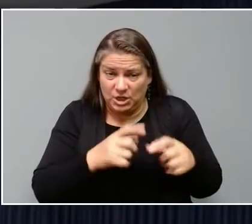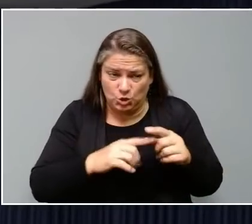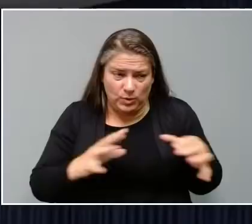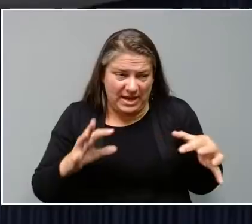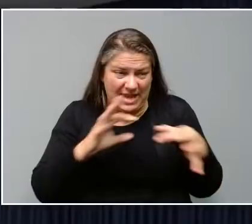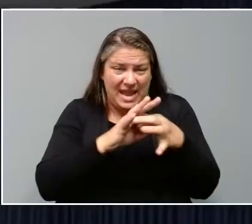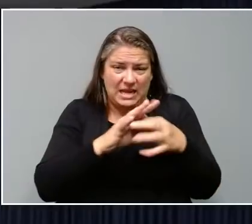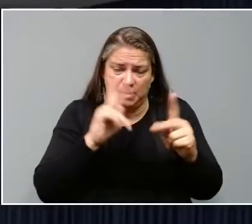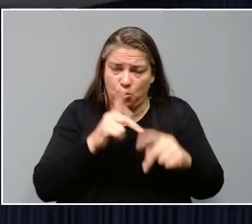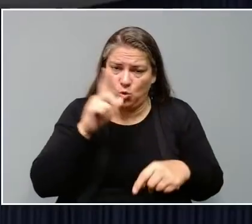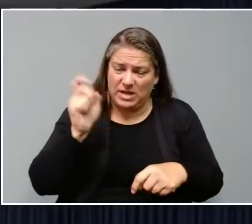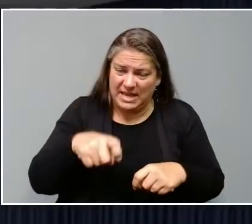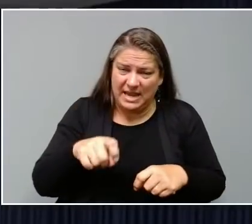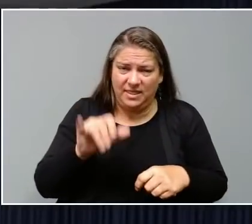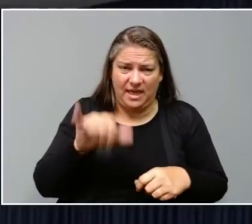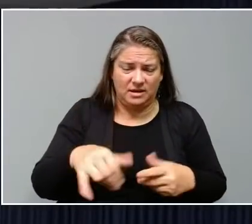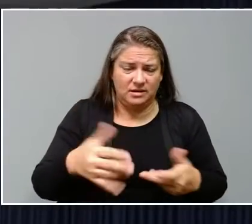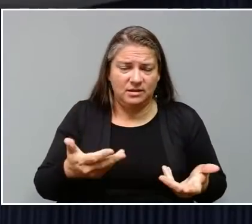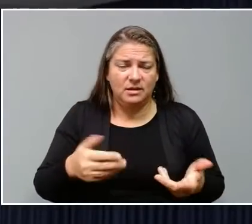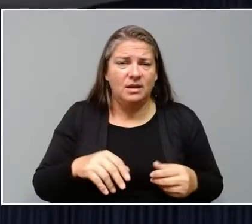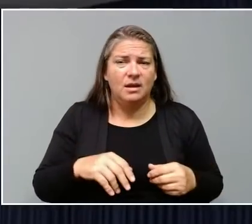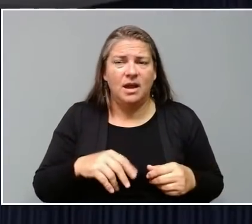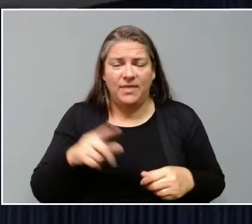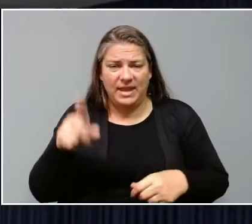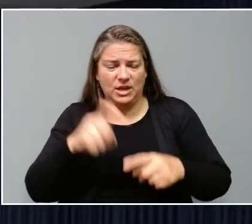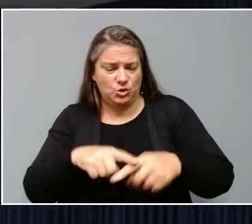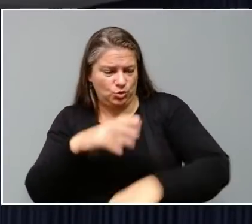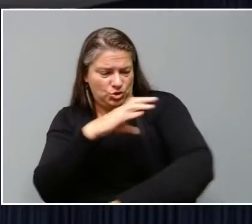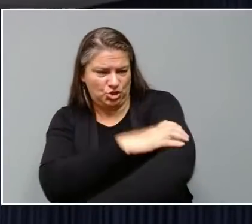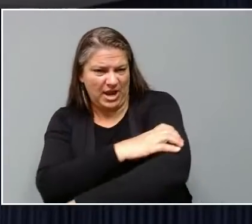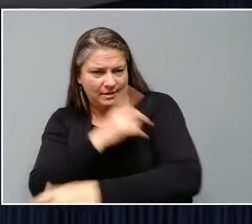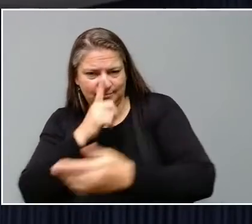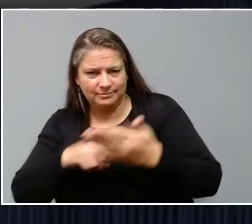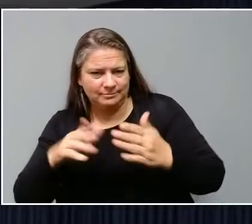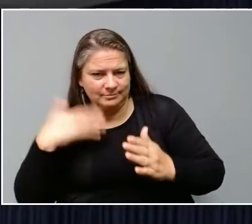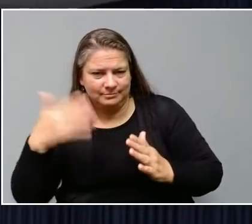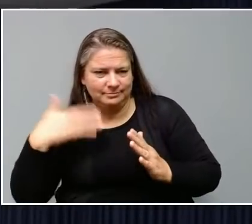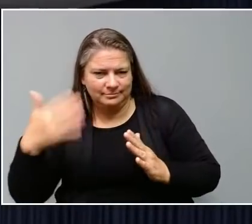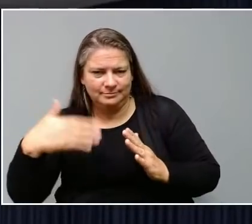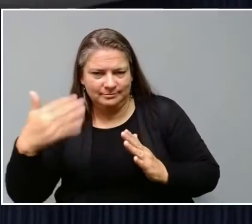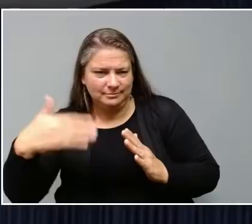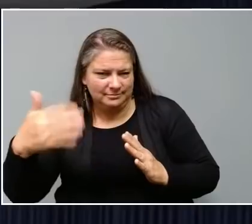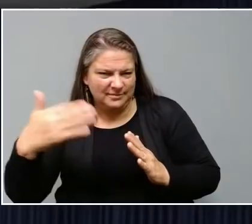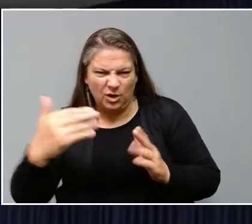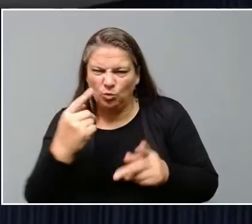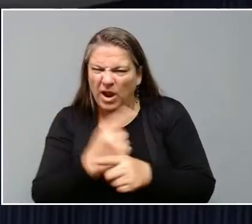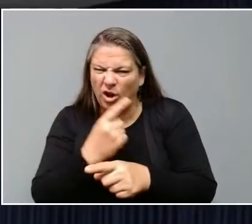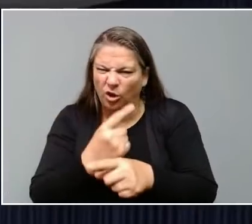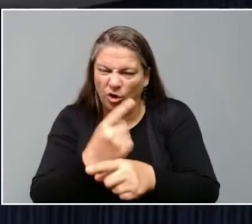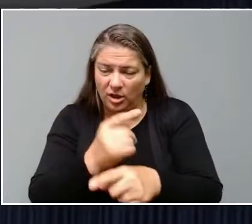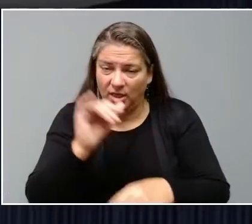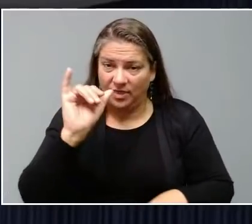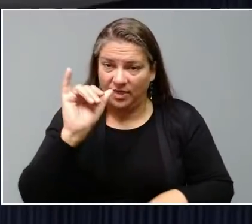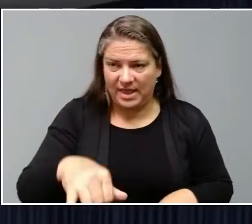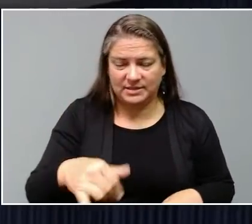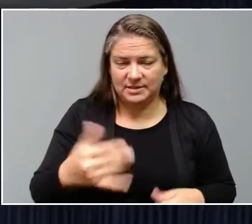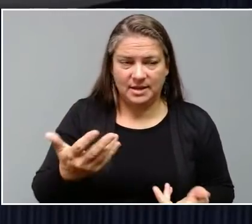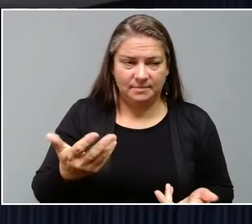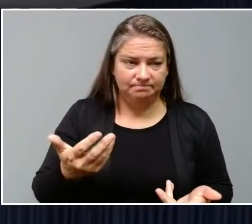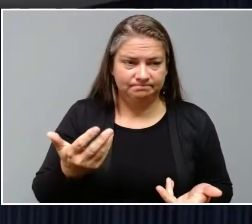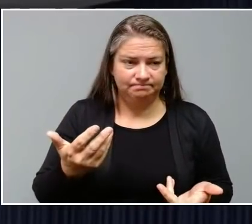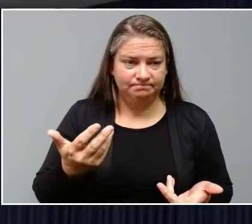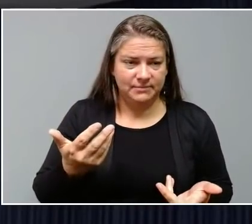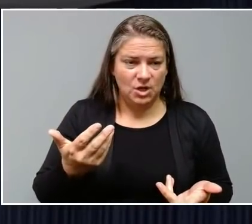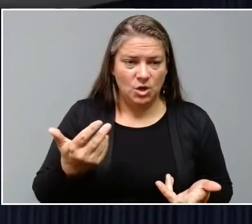vitals taken on a regular basis. That's in many ways we're not running